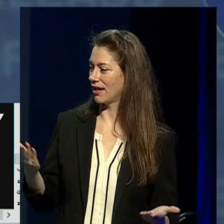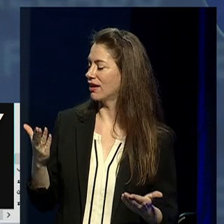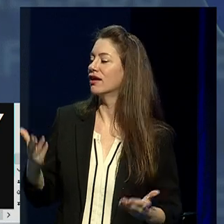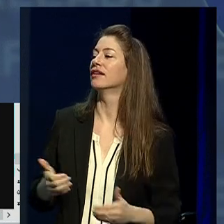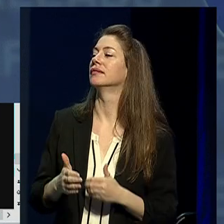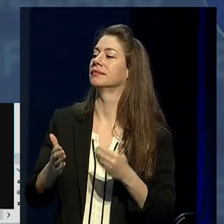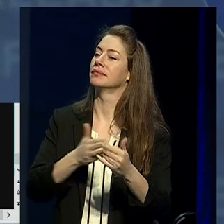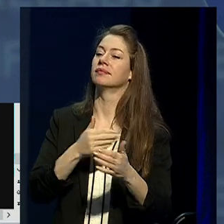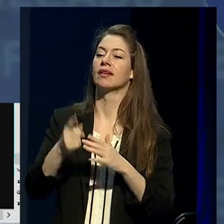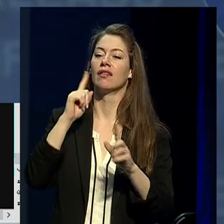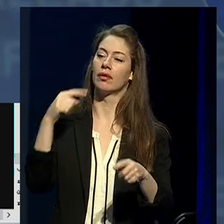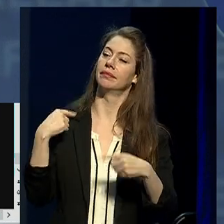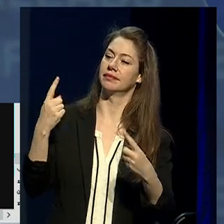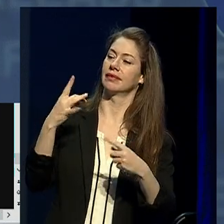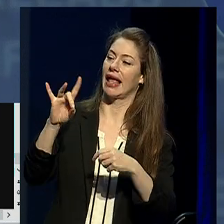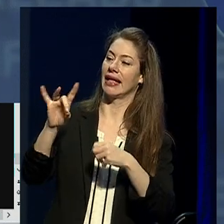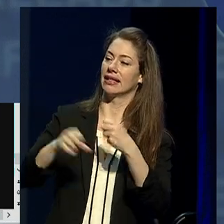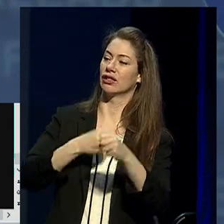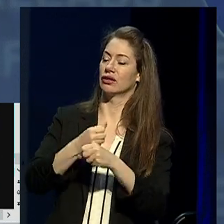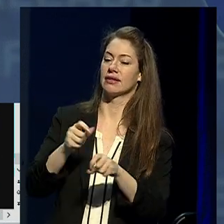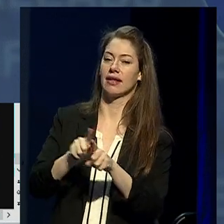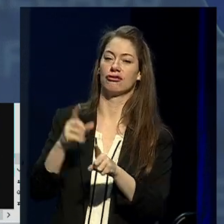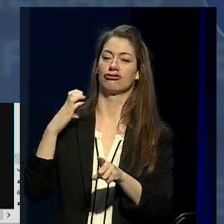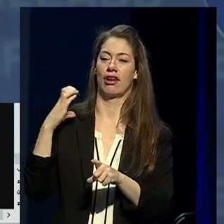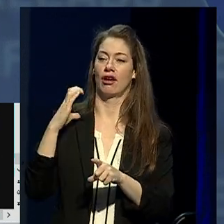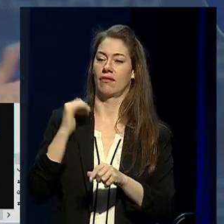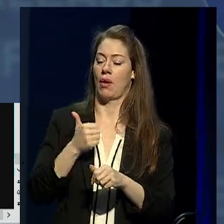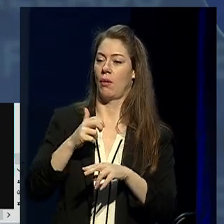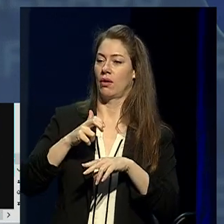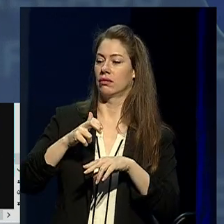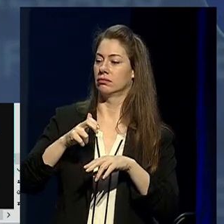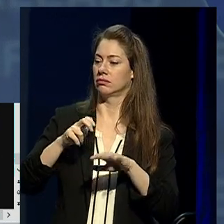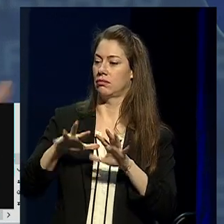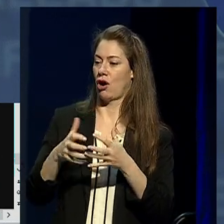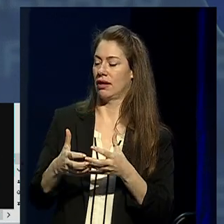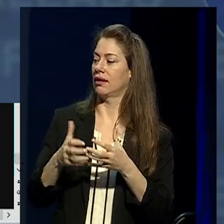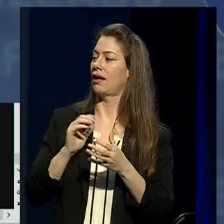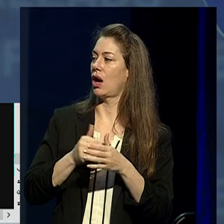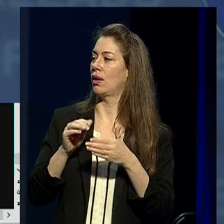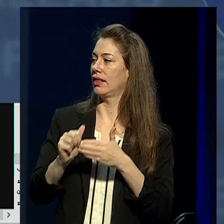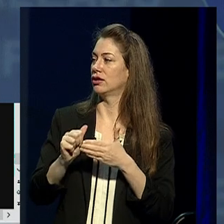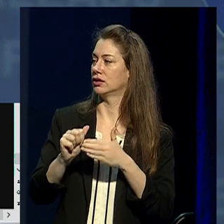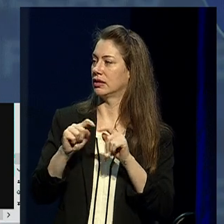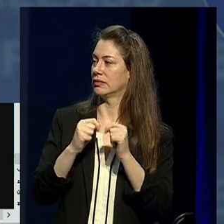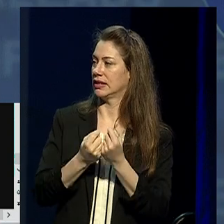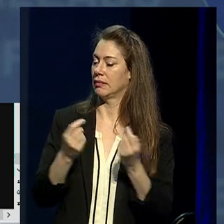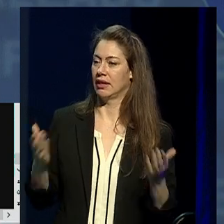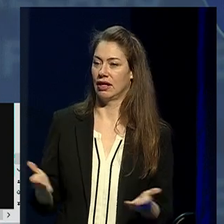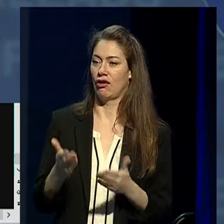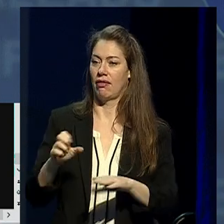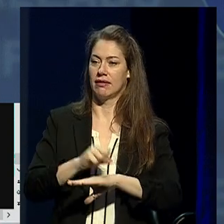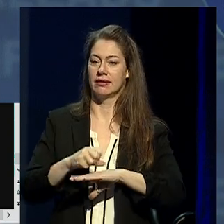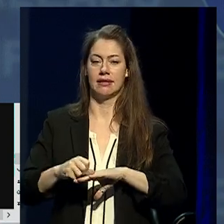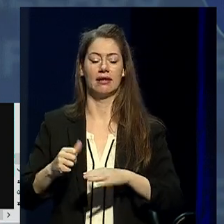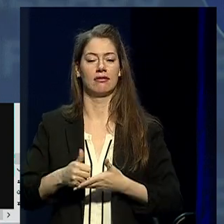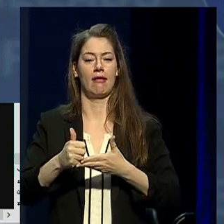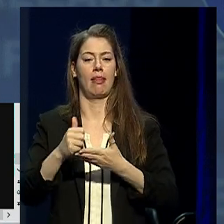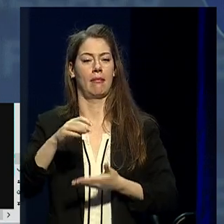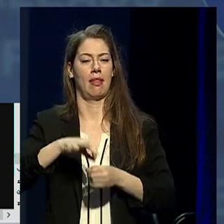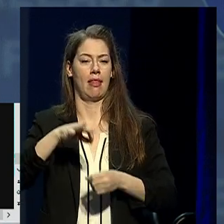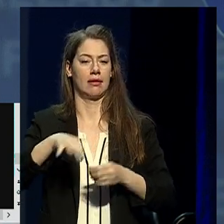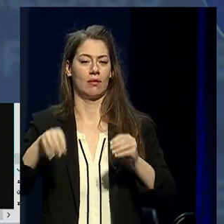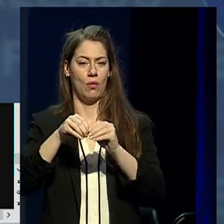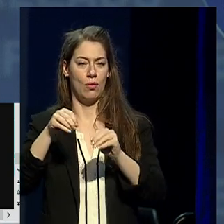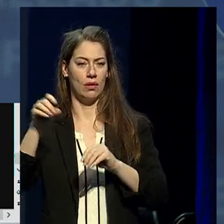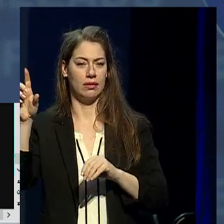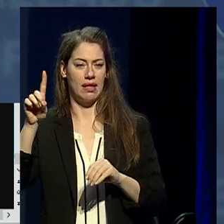For the past 8 years as chair of our party, John Burton and our leadership team here on the stage helped elect more Democrats across